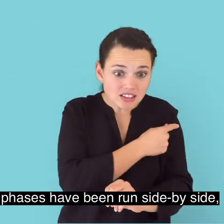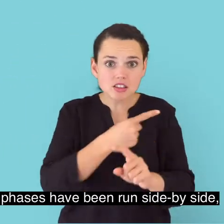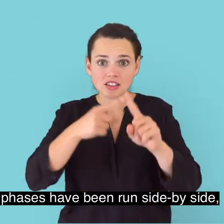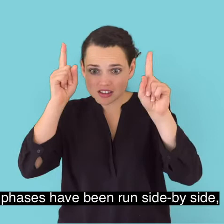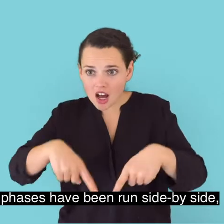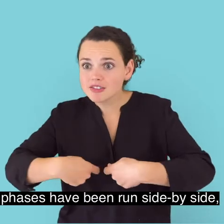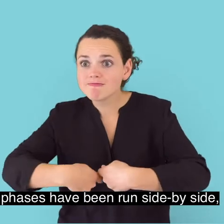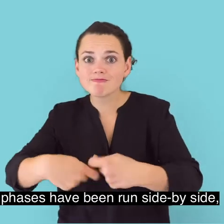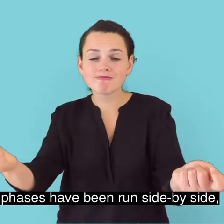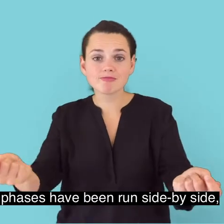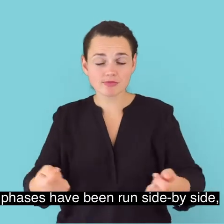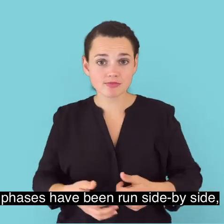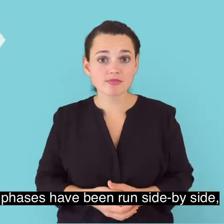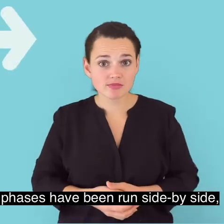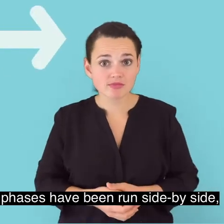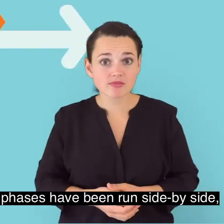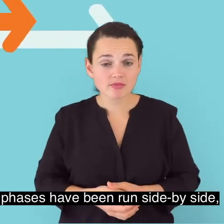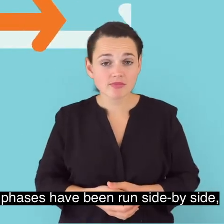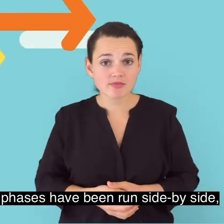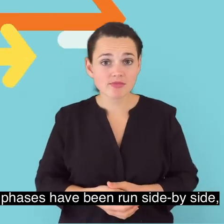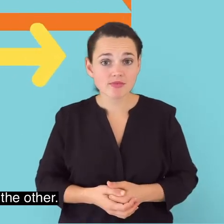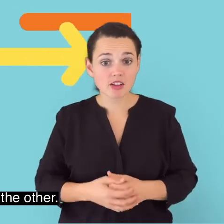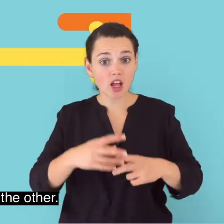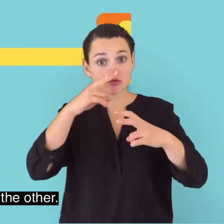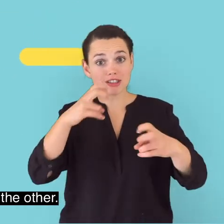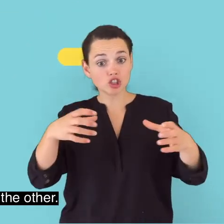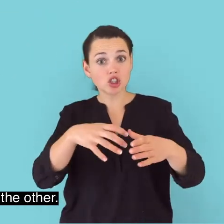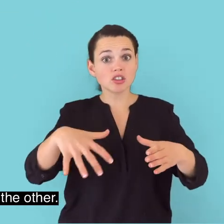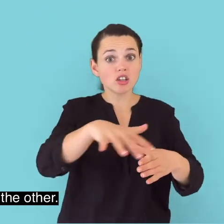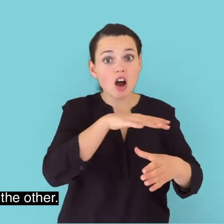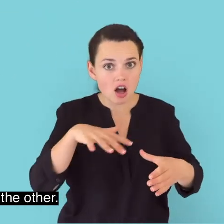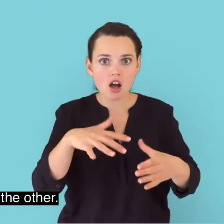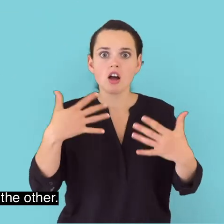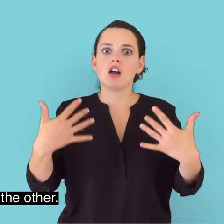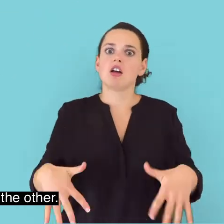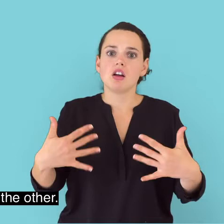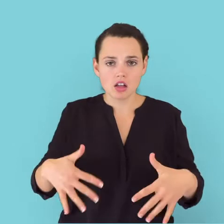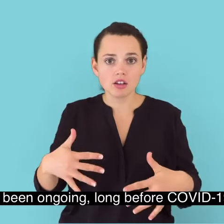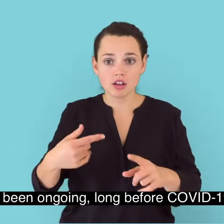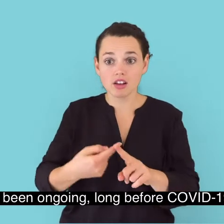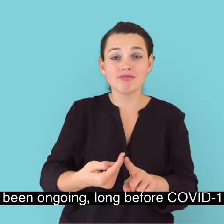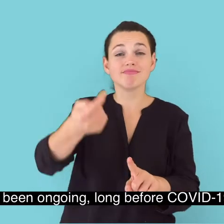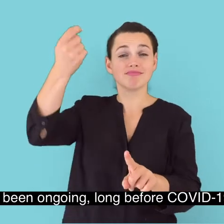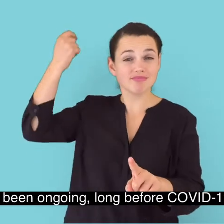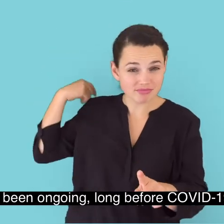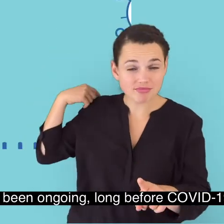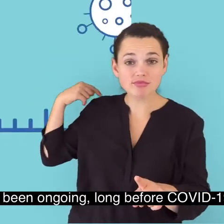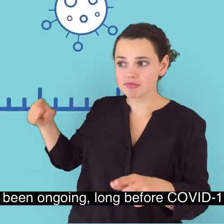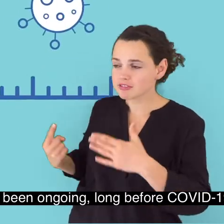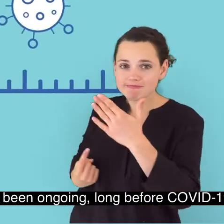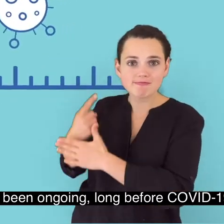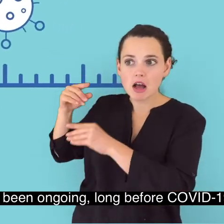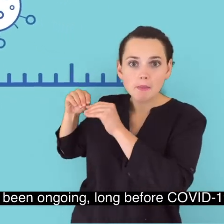planning phases have been run side by side instead of one after the other. Research into how to